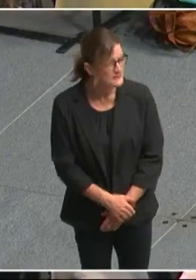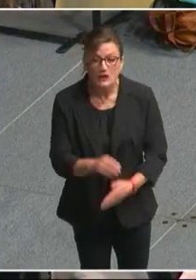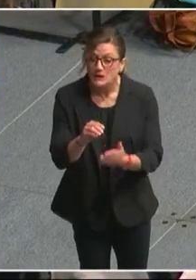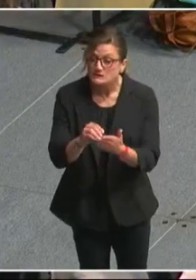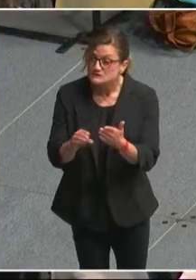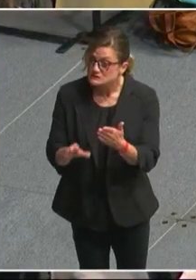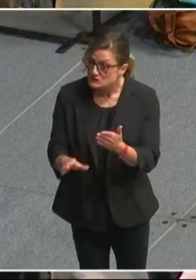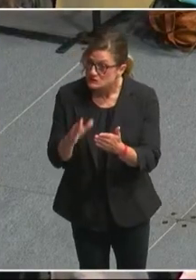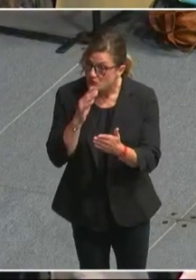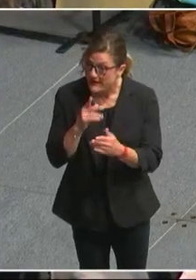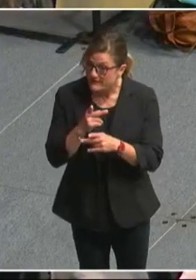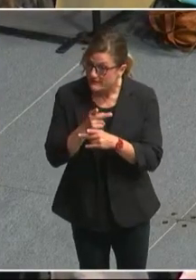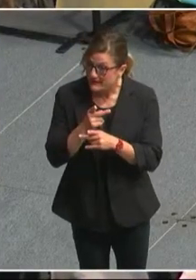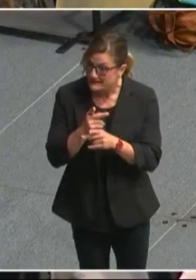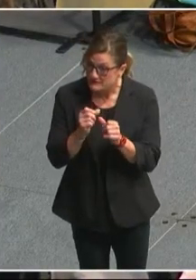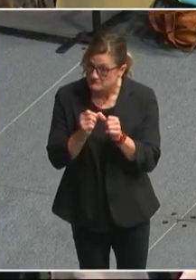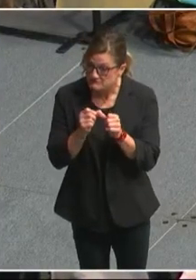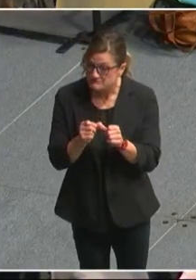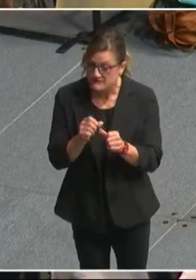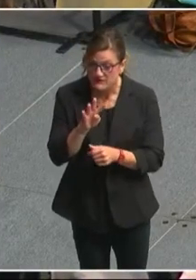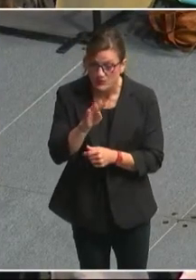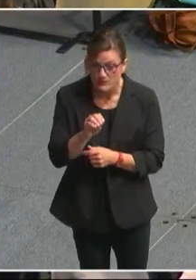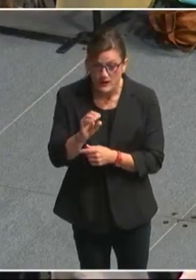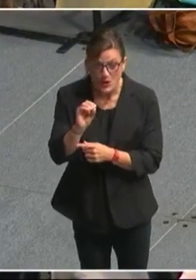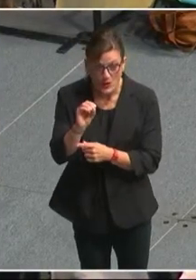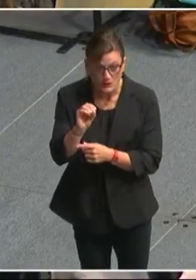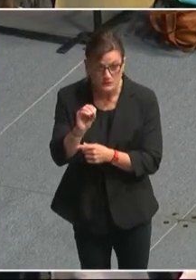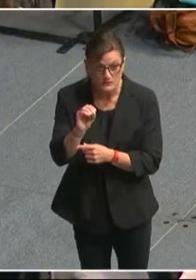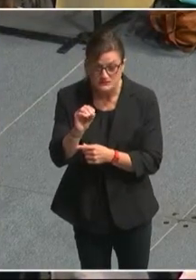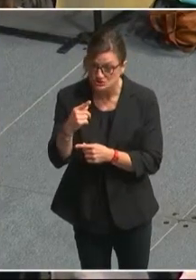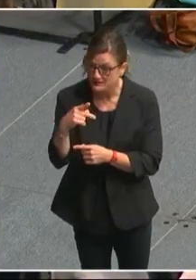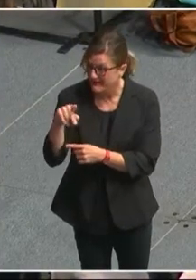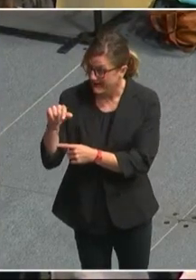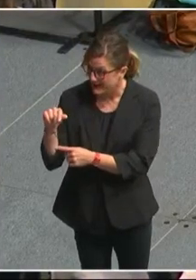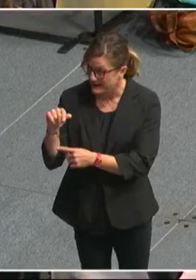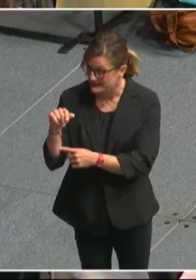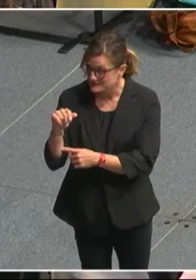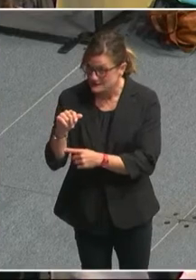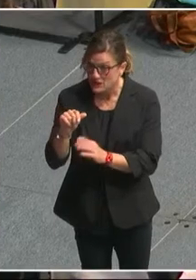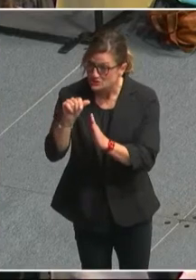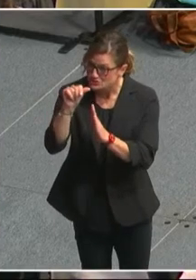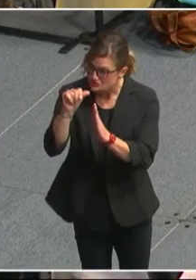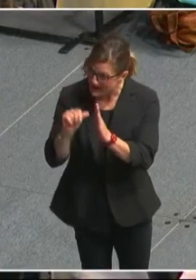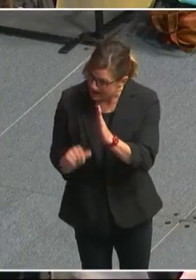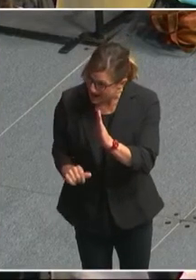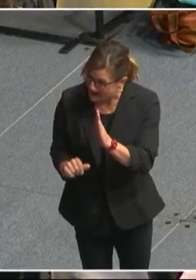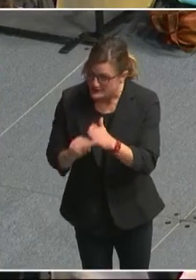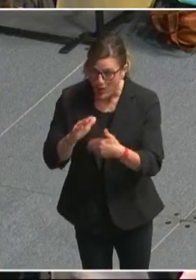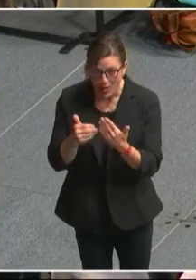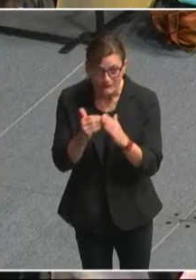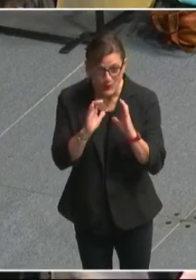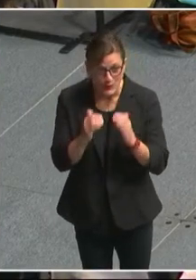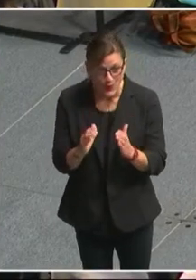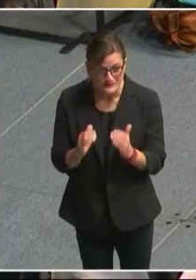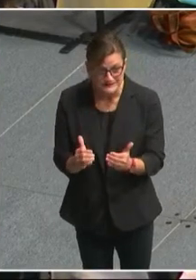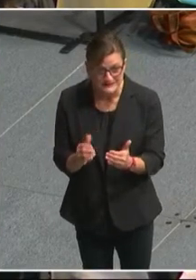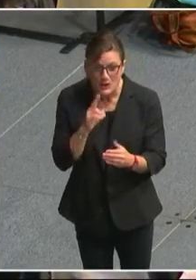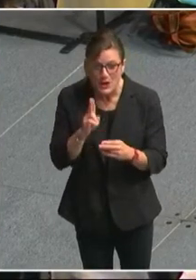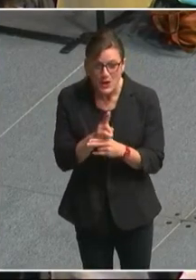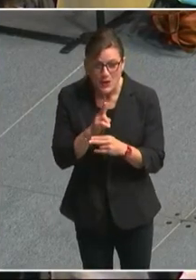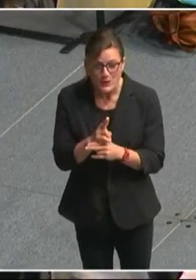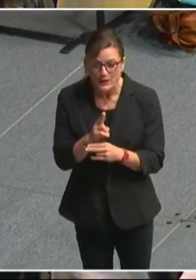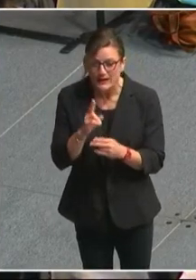Students who have maintained a 4.0 grade point average, straight A's in all of your courses, are wearing